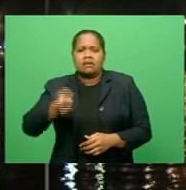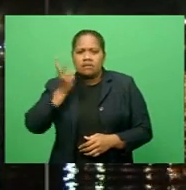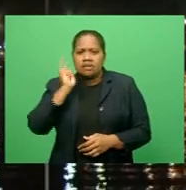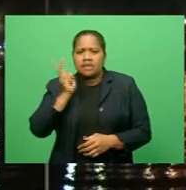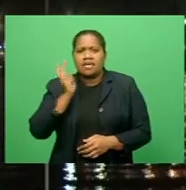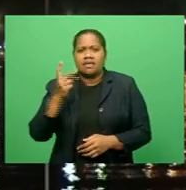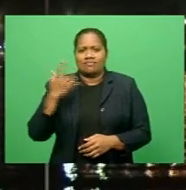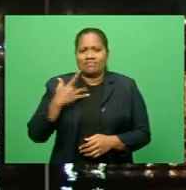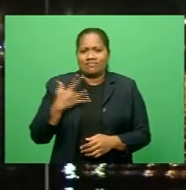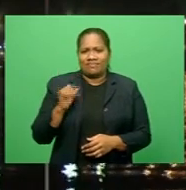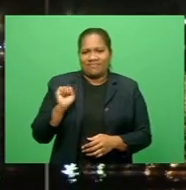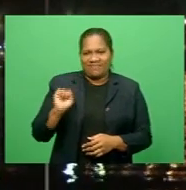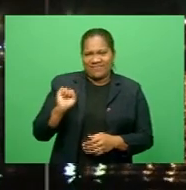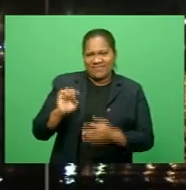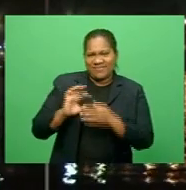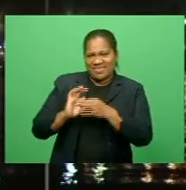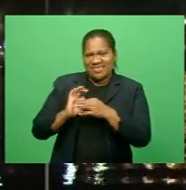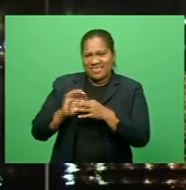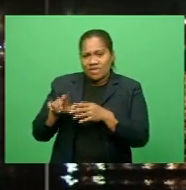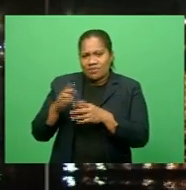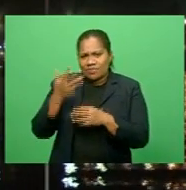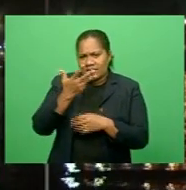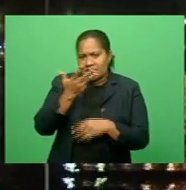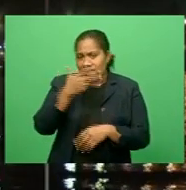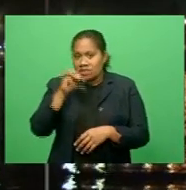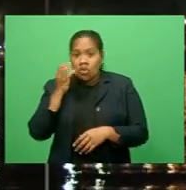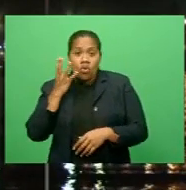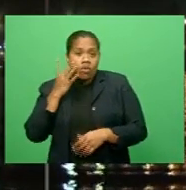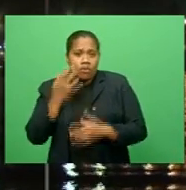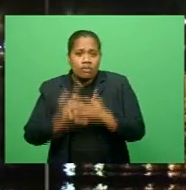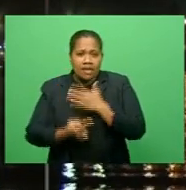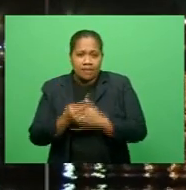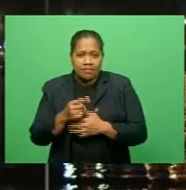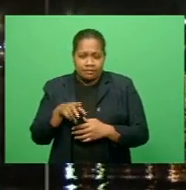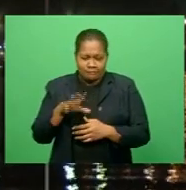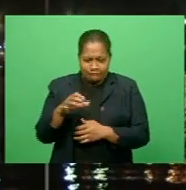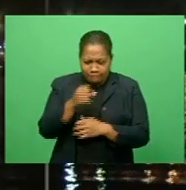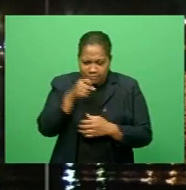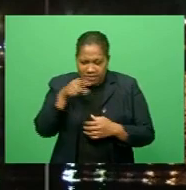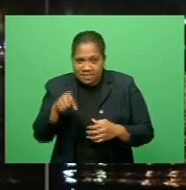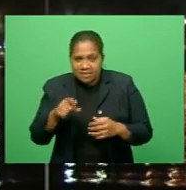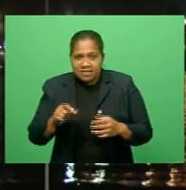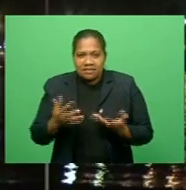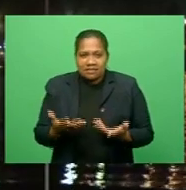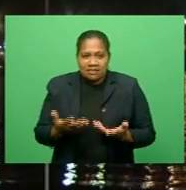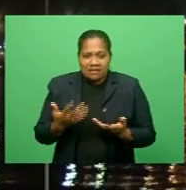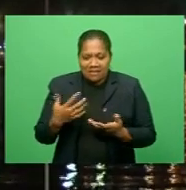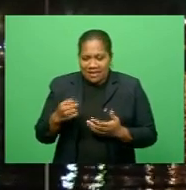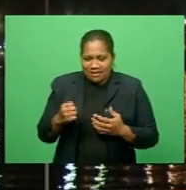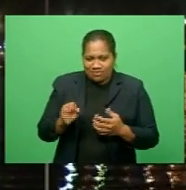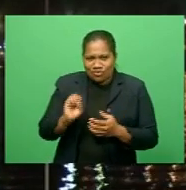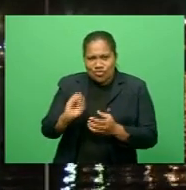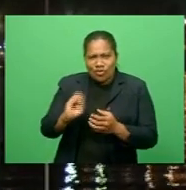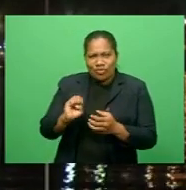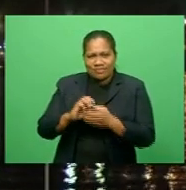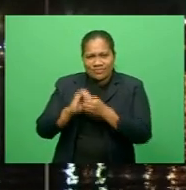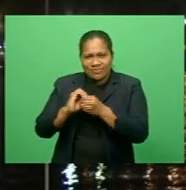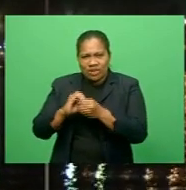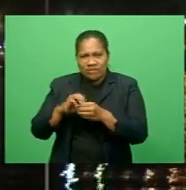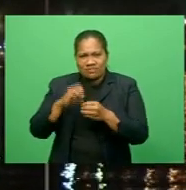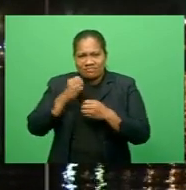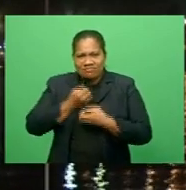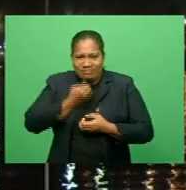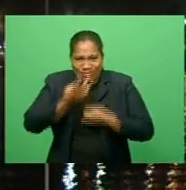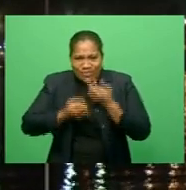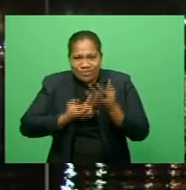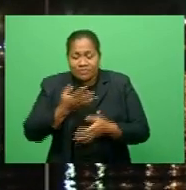to his moniker from the 1990s, when he was constantly caught contradicting his own statements. The last few days have been no different,